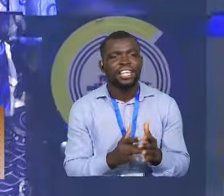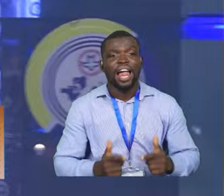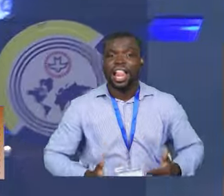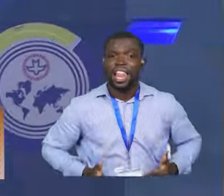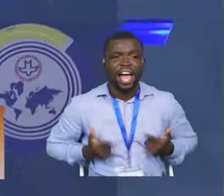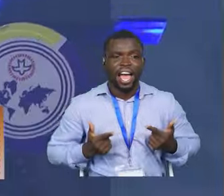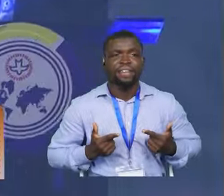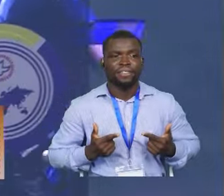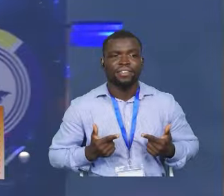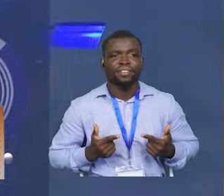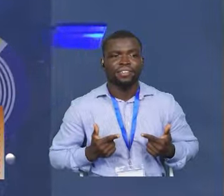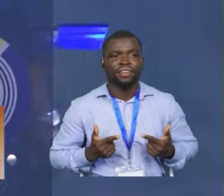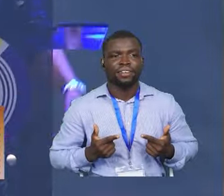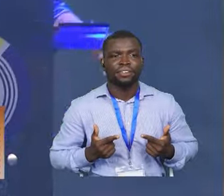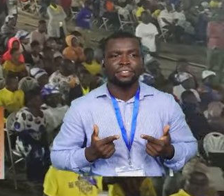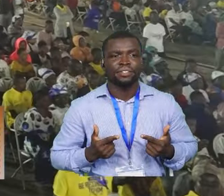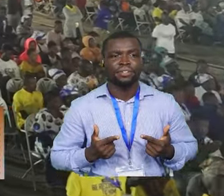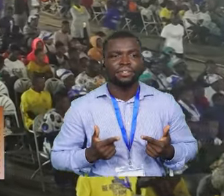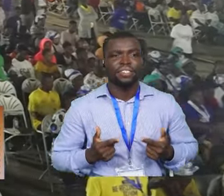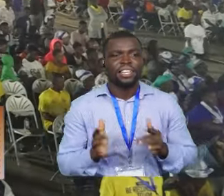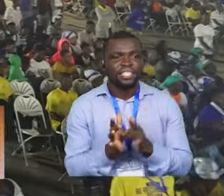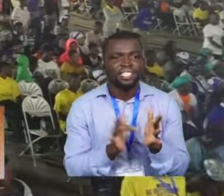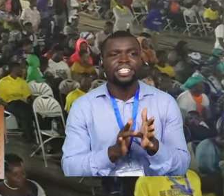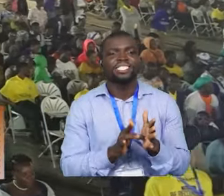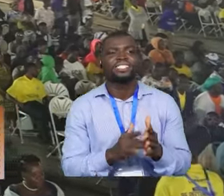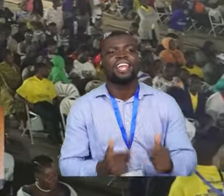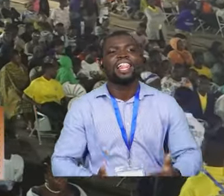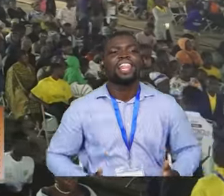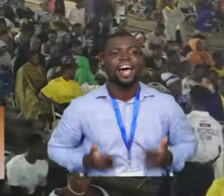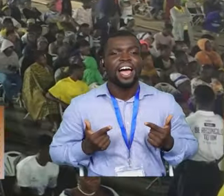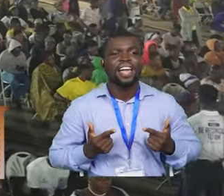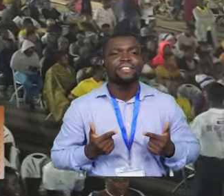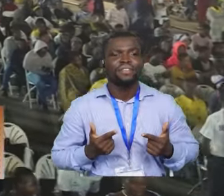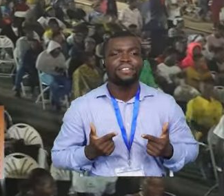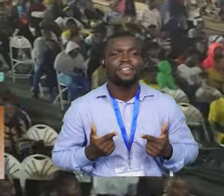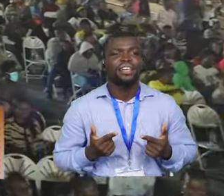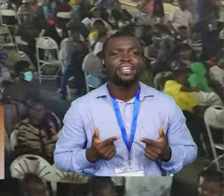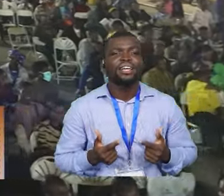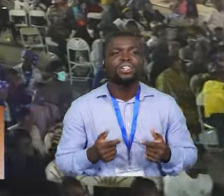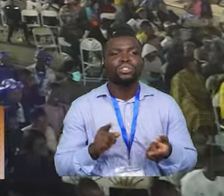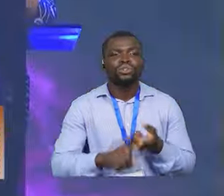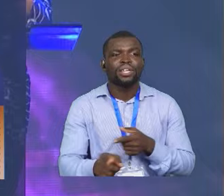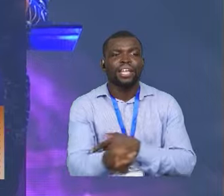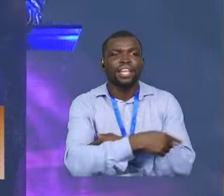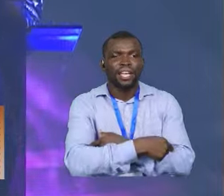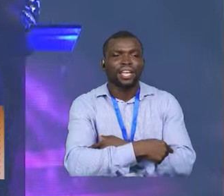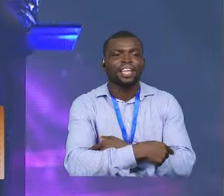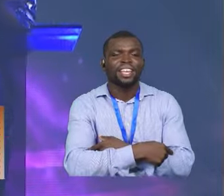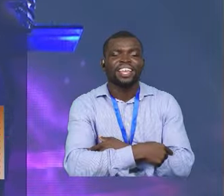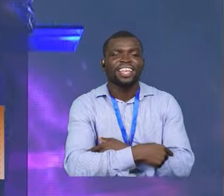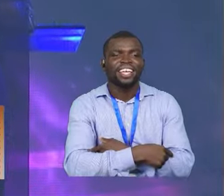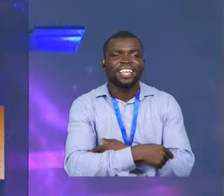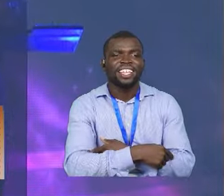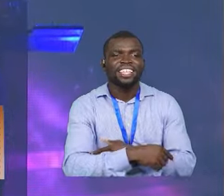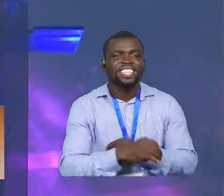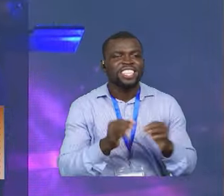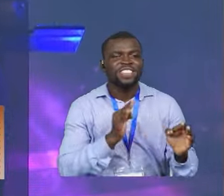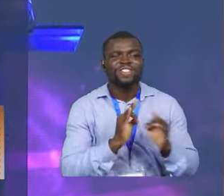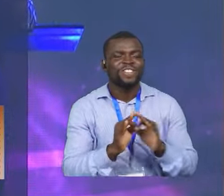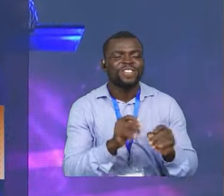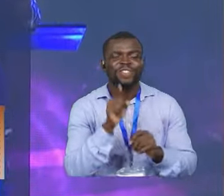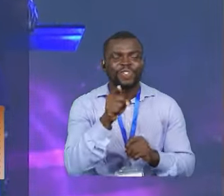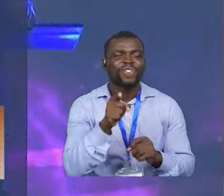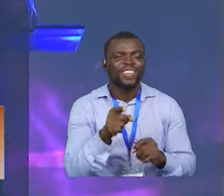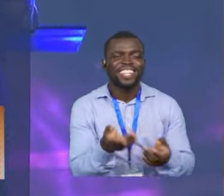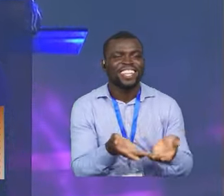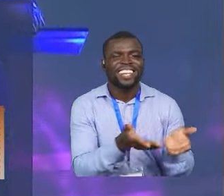Jesus is alive, Jesus is alive, and do Tonight, if you are dead,